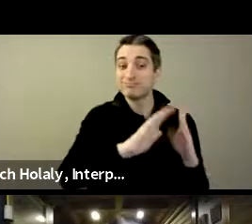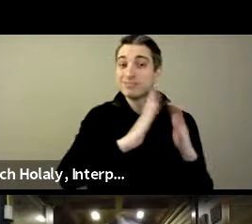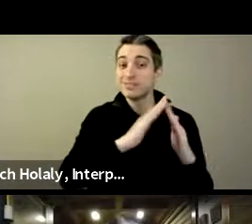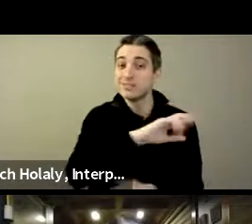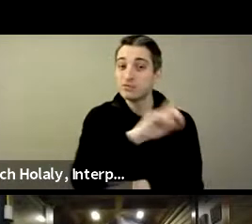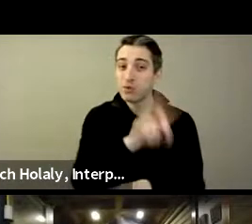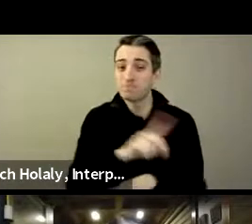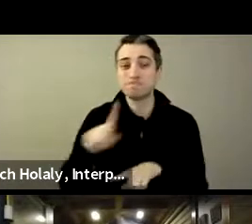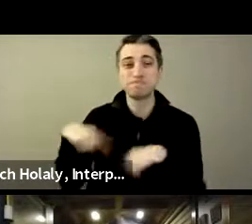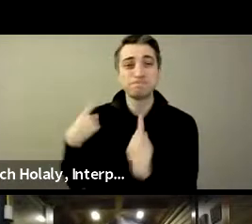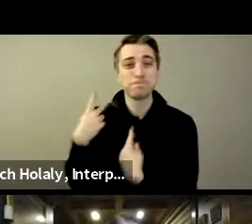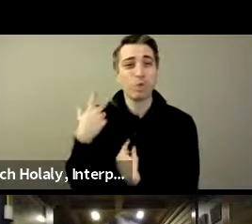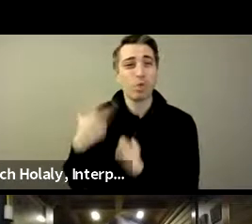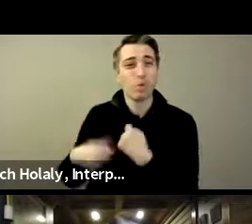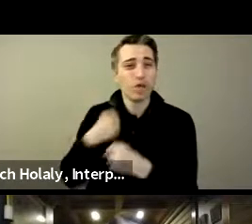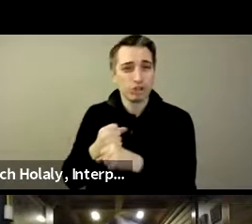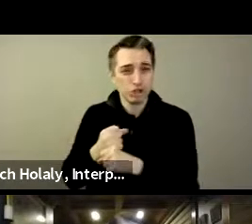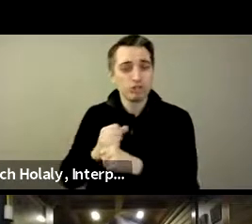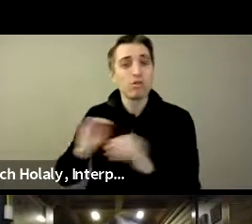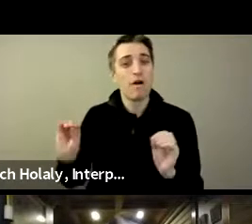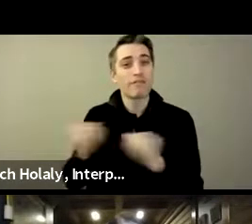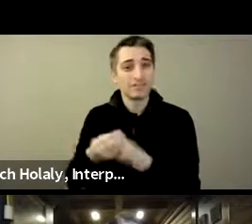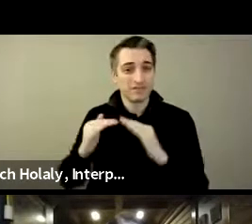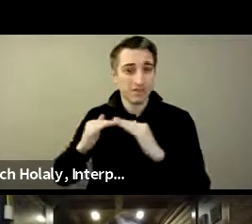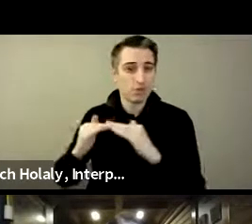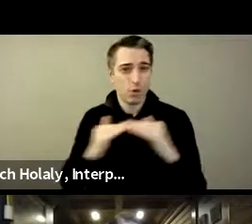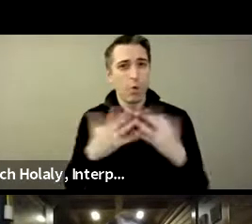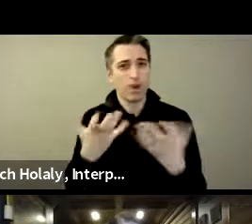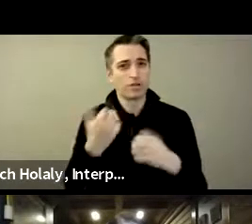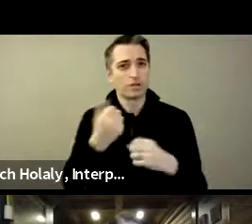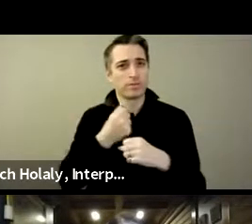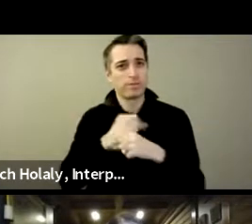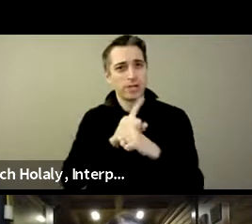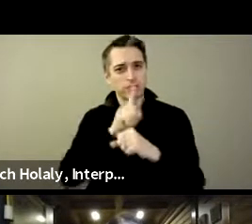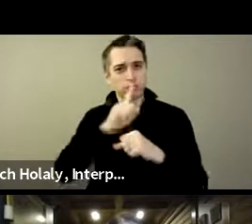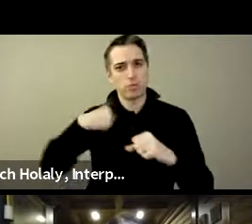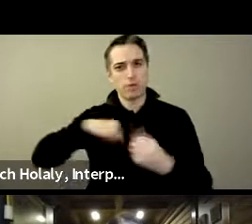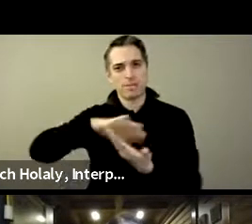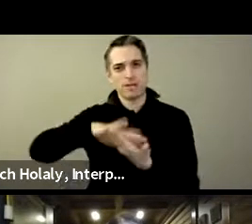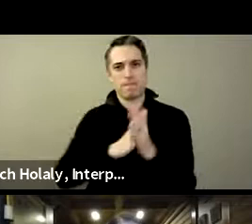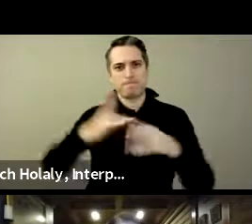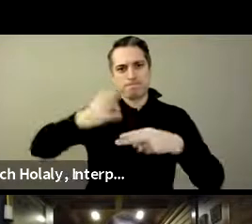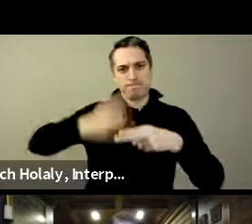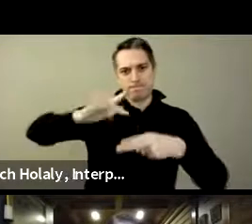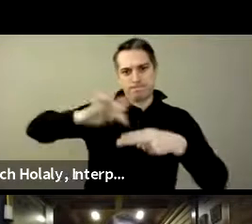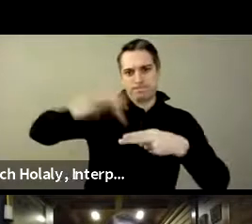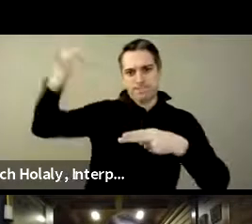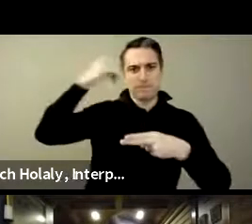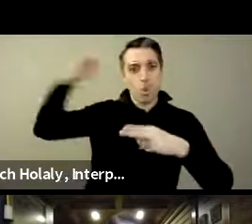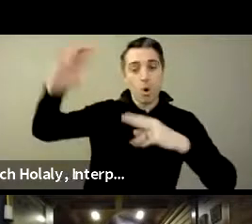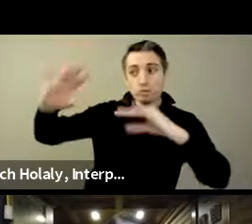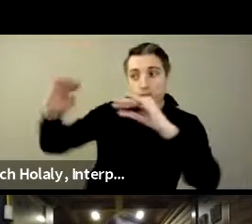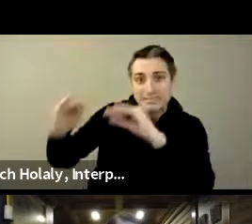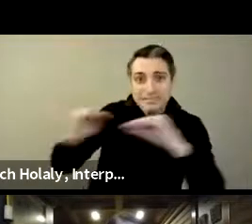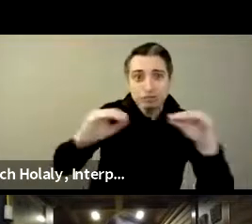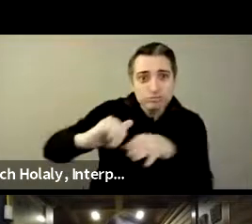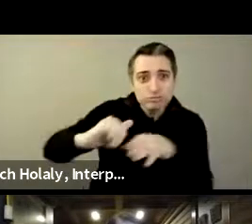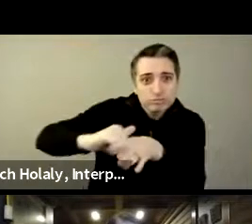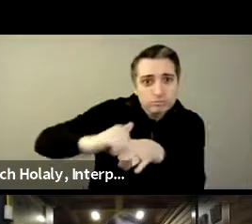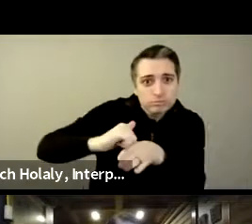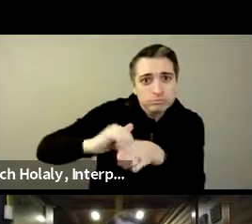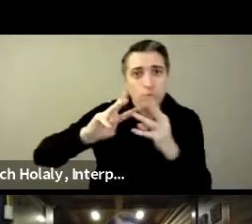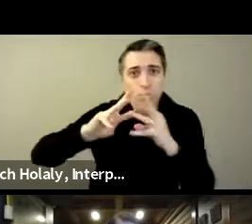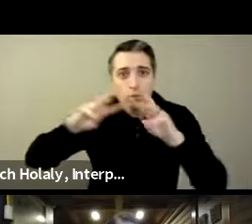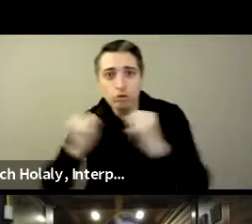has been working extensively to be a valuable and reputable resource for training solutions across the state, and our work has